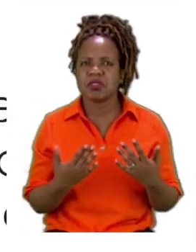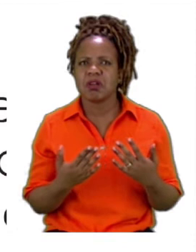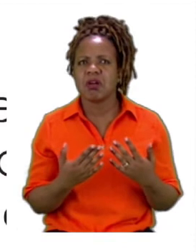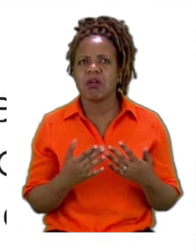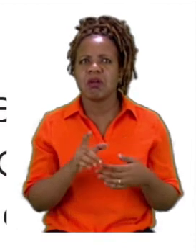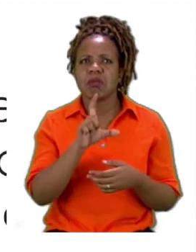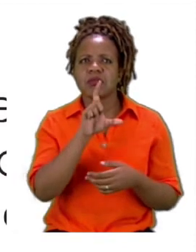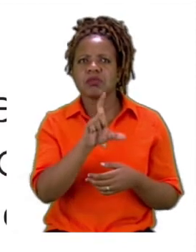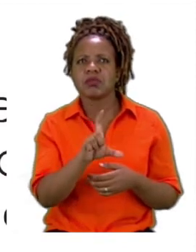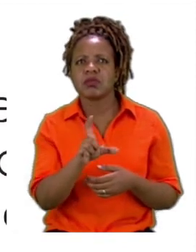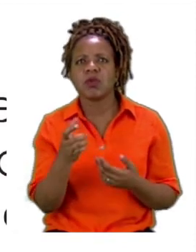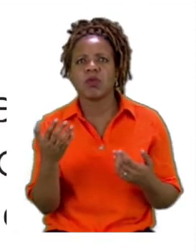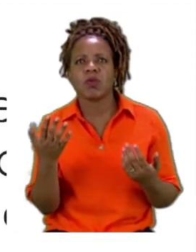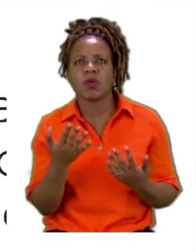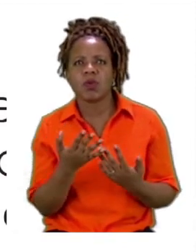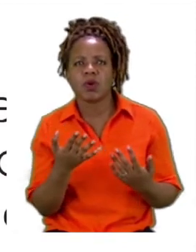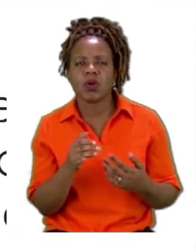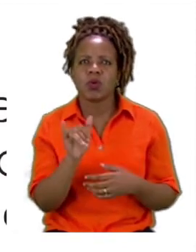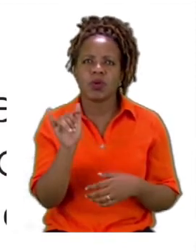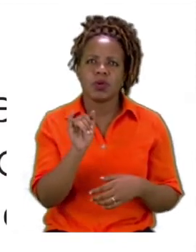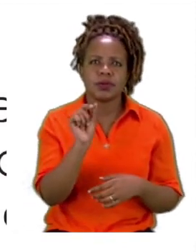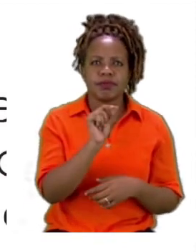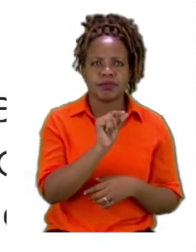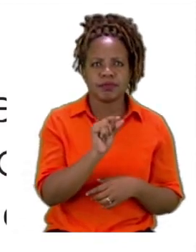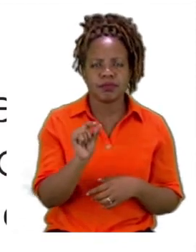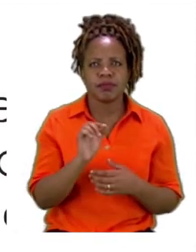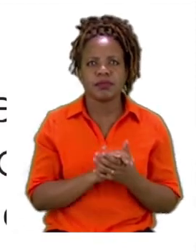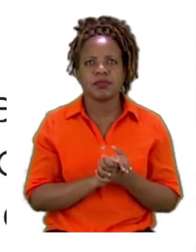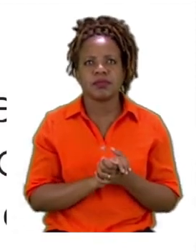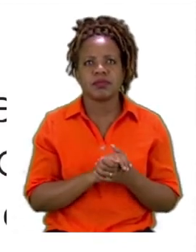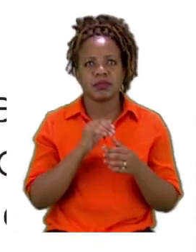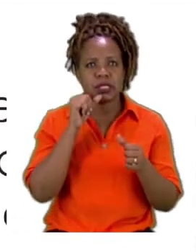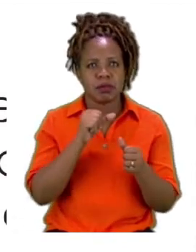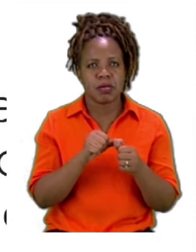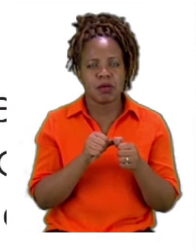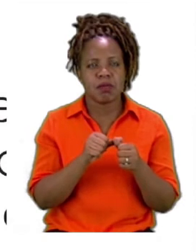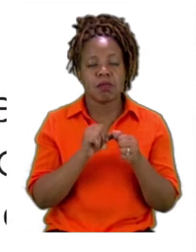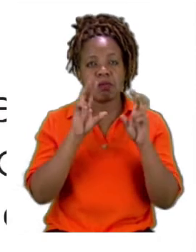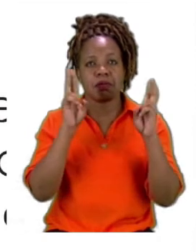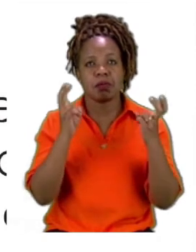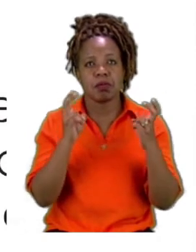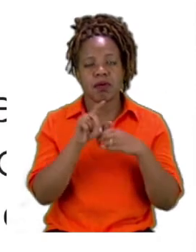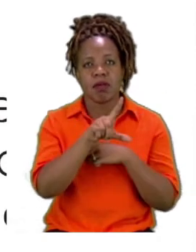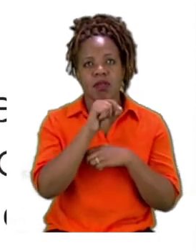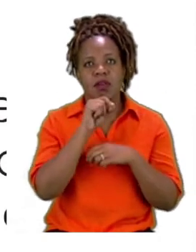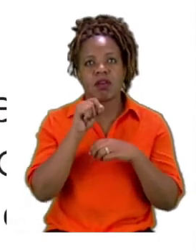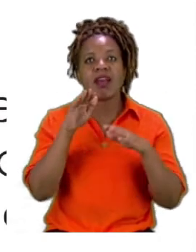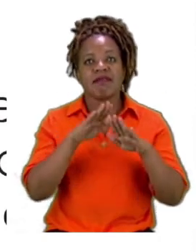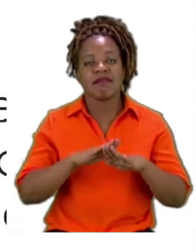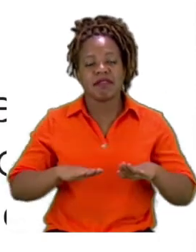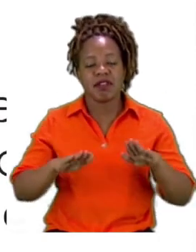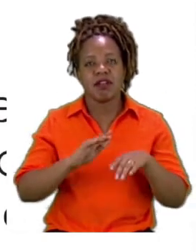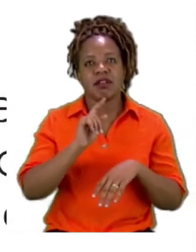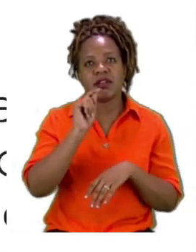letters as well. So remember, our heading is the field trip. Now, the first